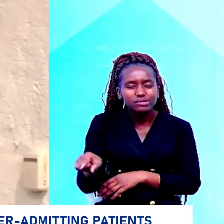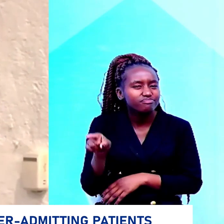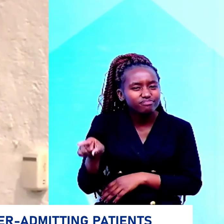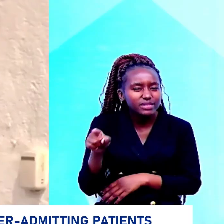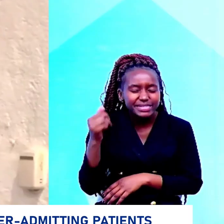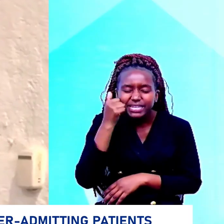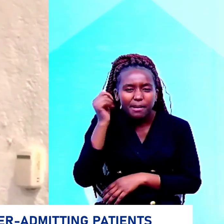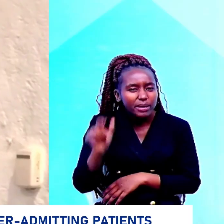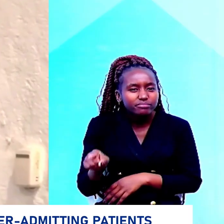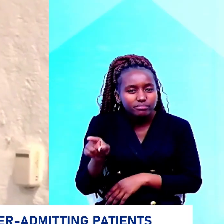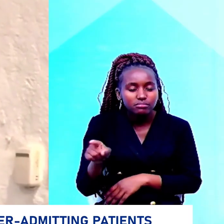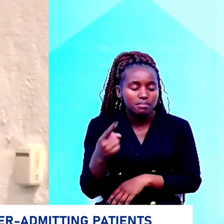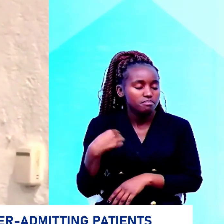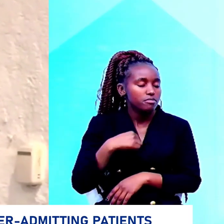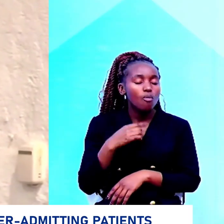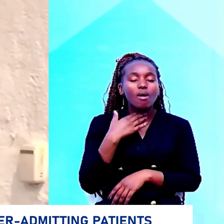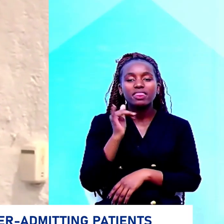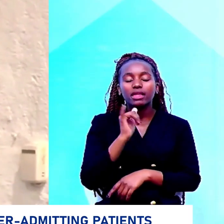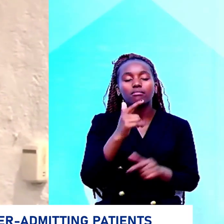you to support me.